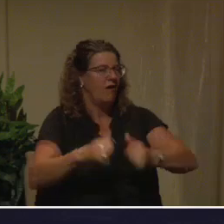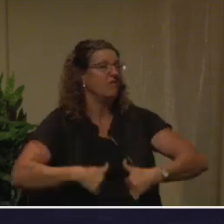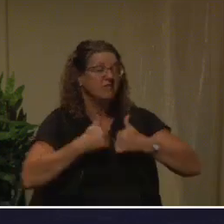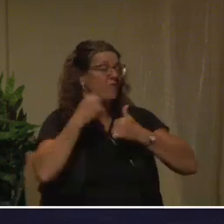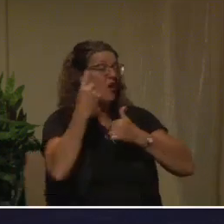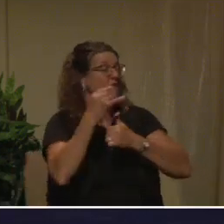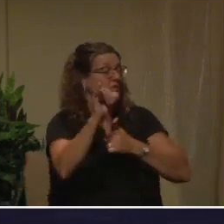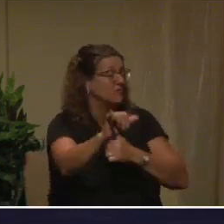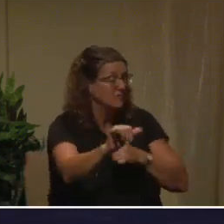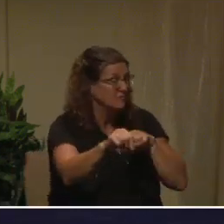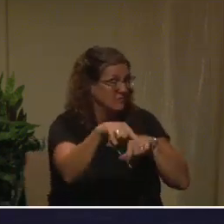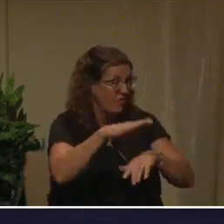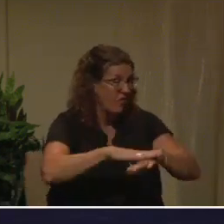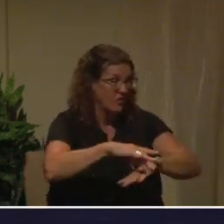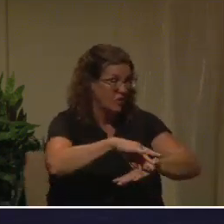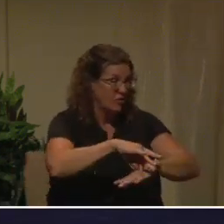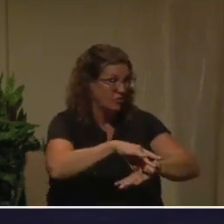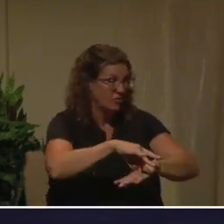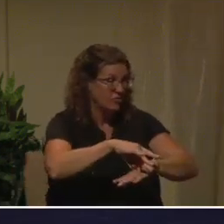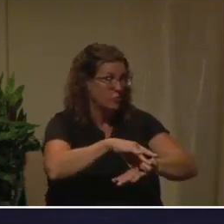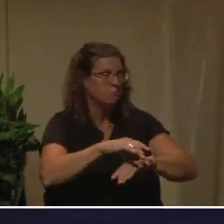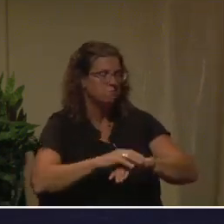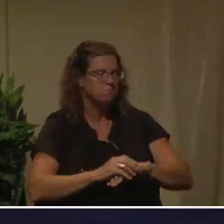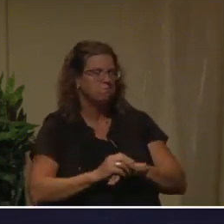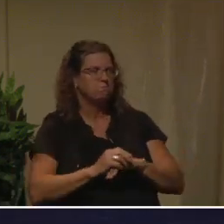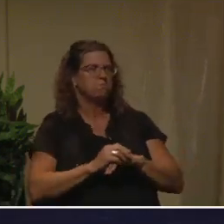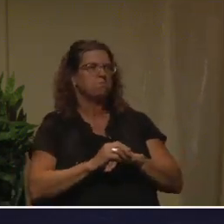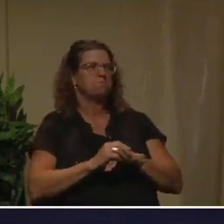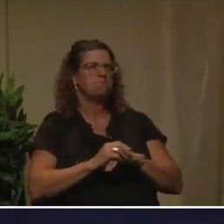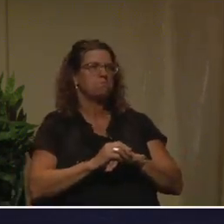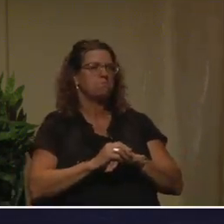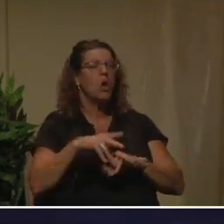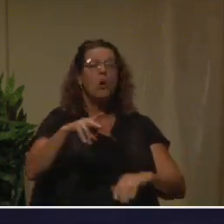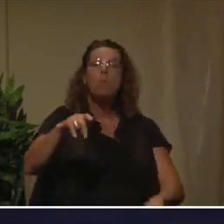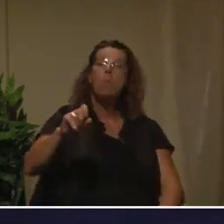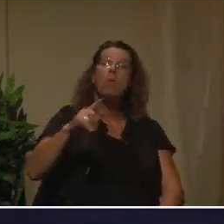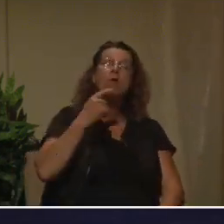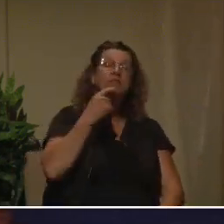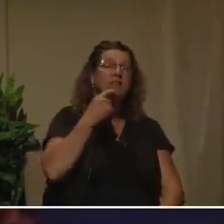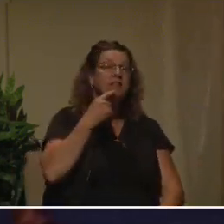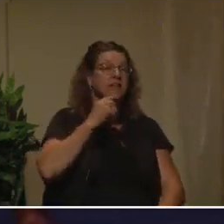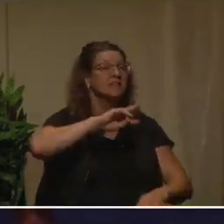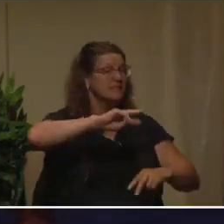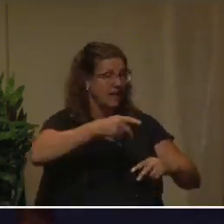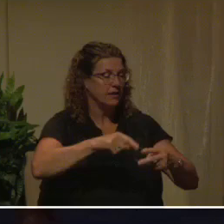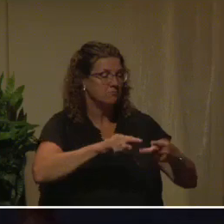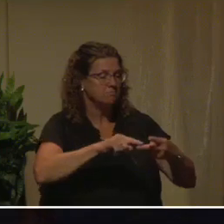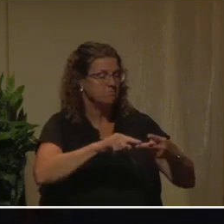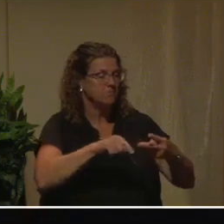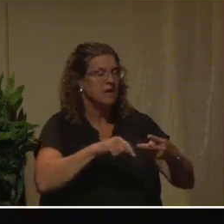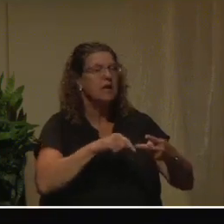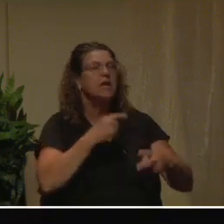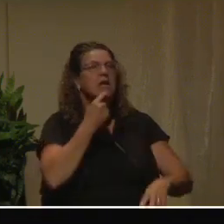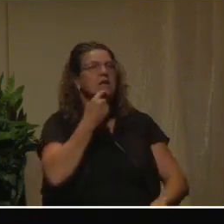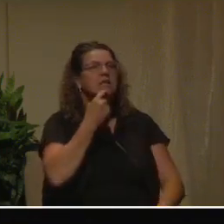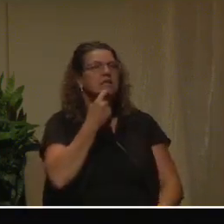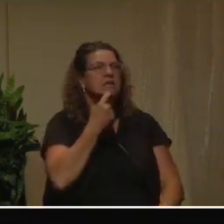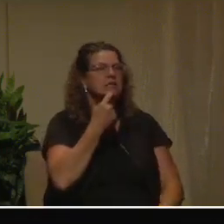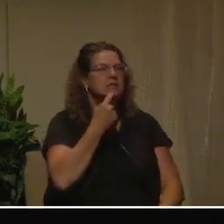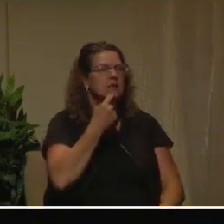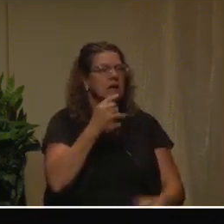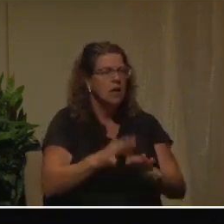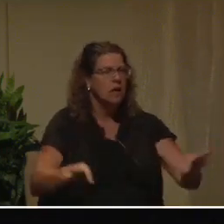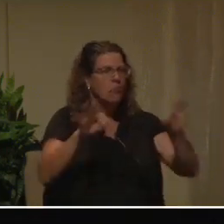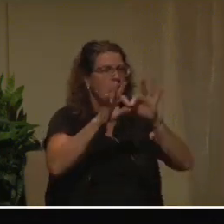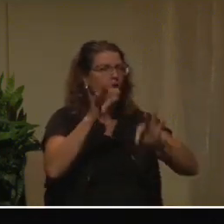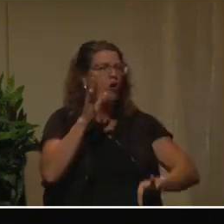Well, then Paul says, here's the second principle that will help us all be resilient, and that is we need to keep our focus on what is ahead. Not